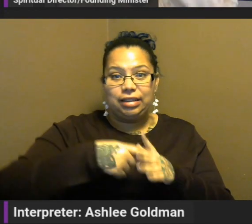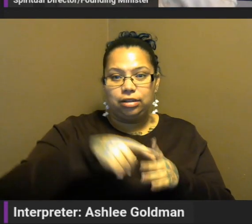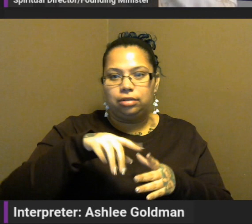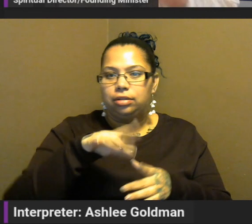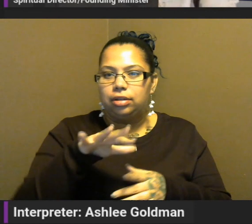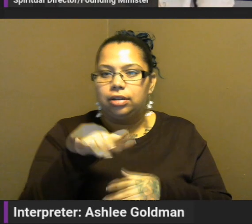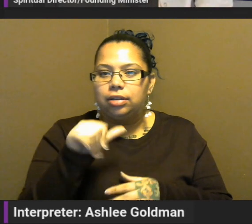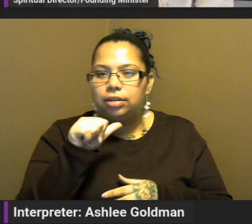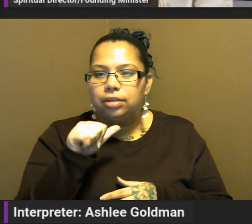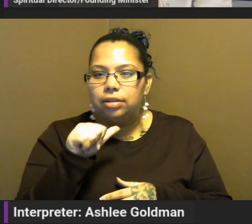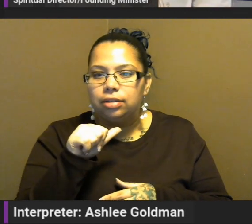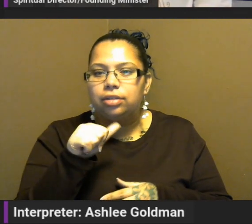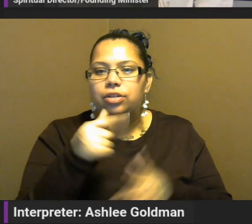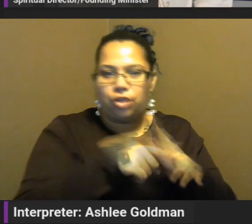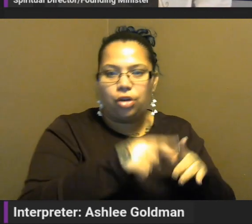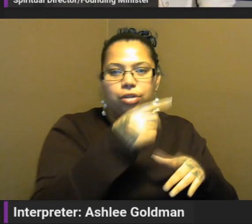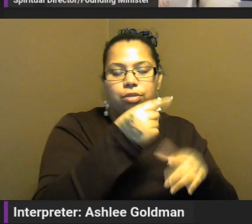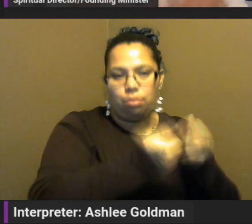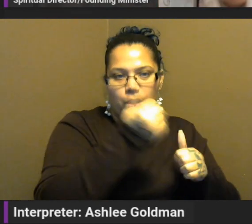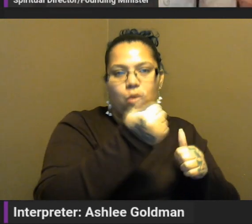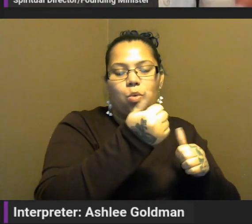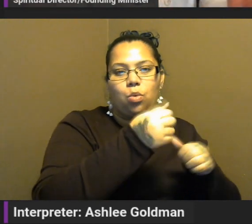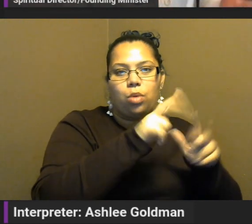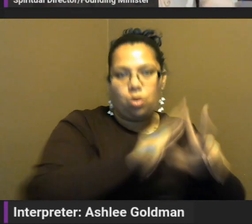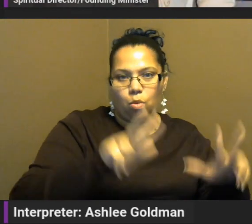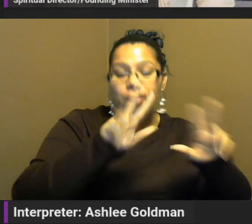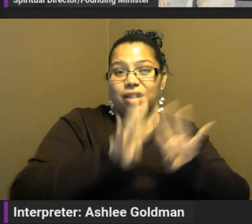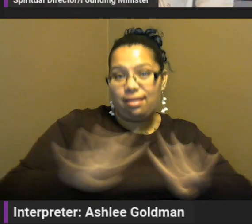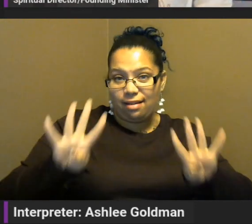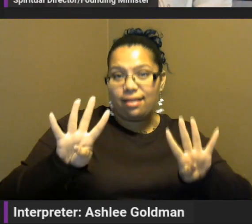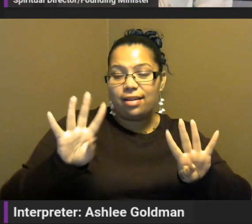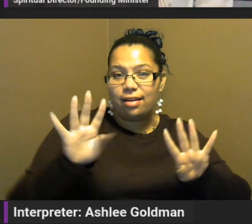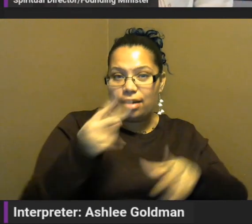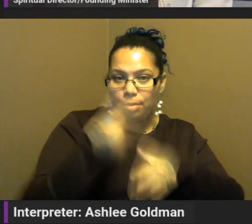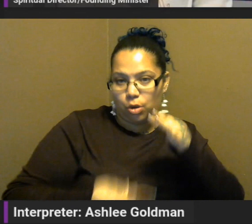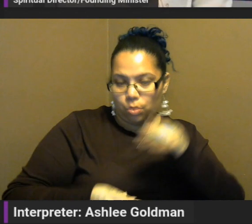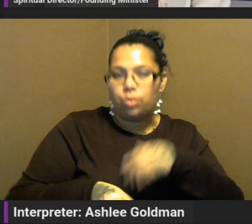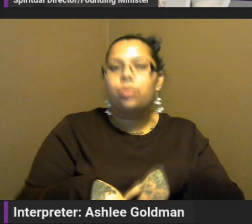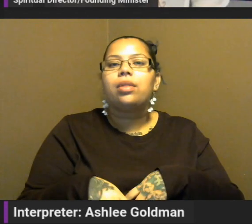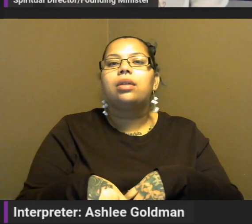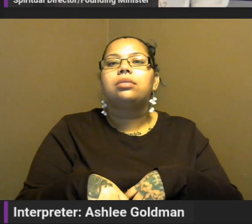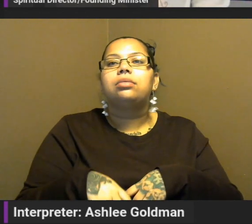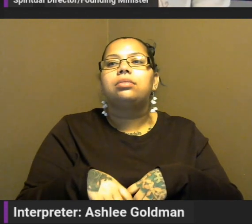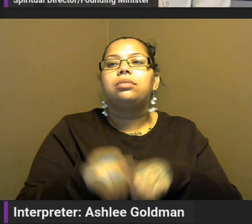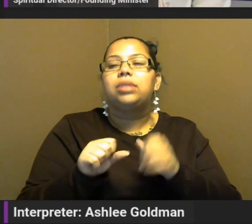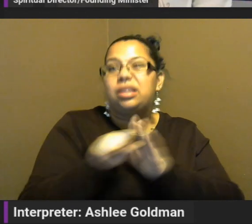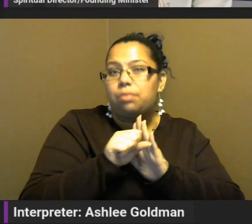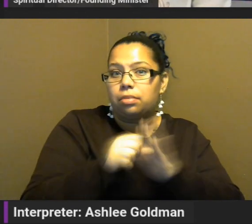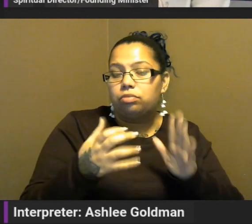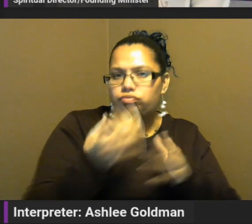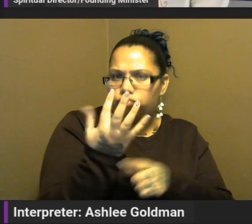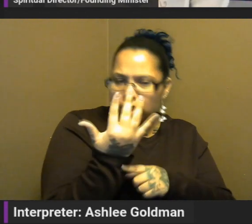Kwanzaa. Excuse me, with the symbology of candles. And the season of Advent